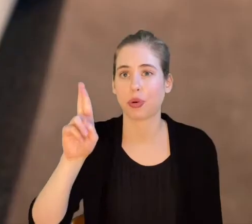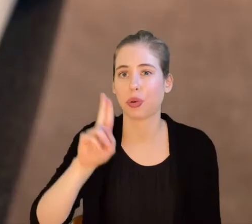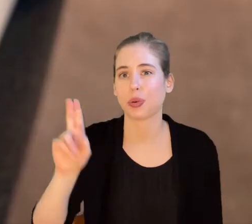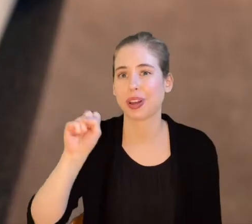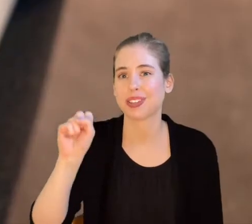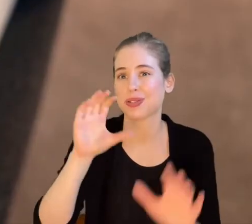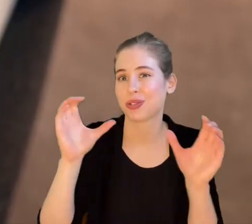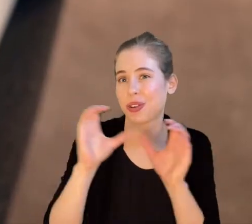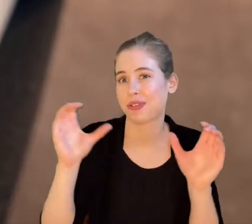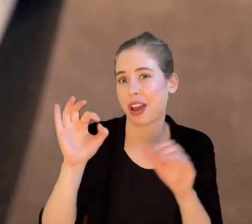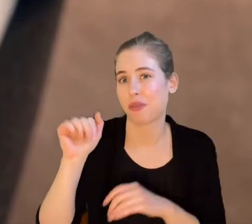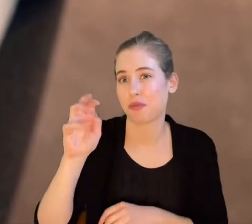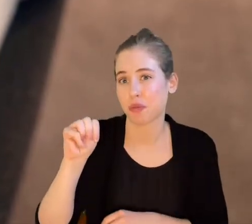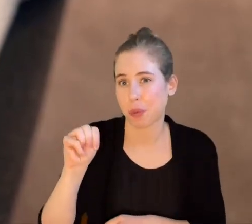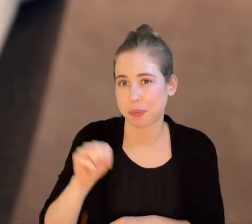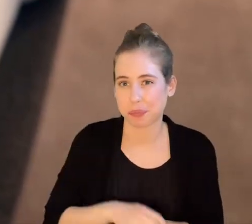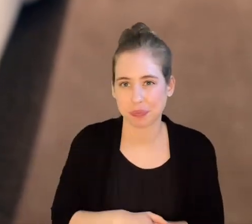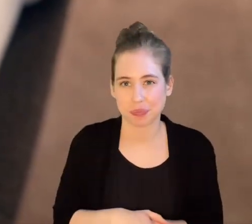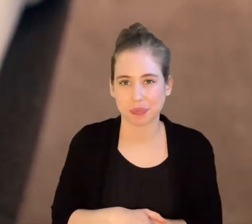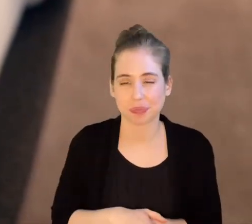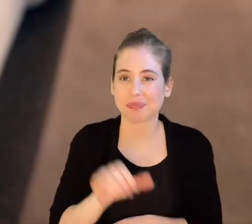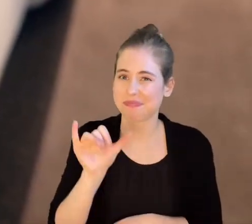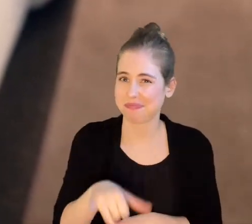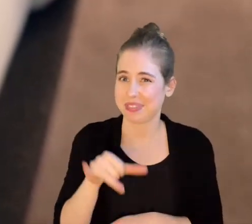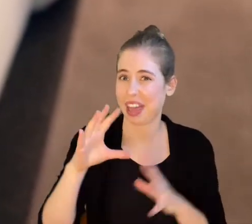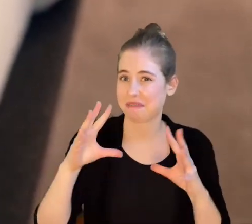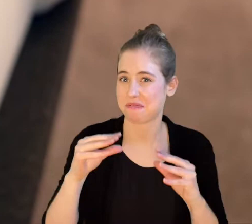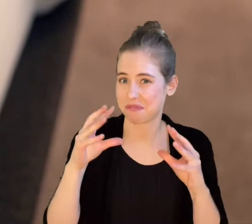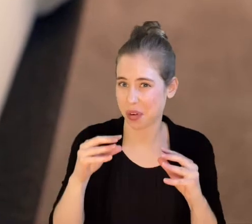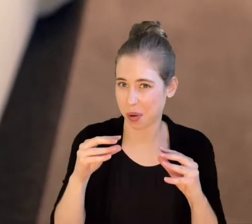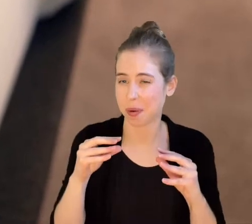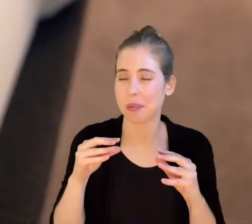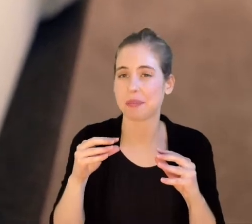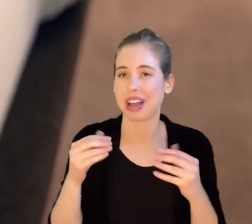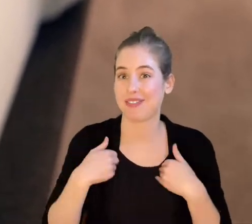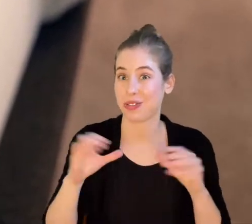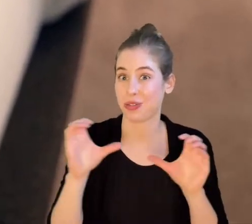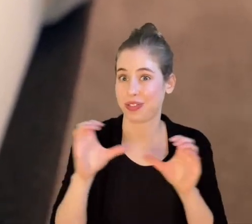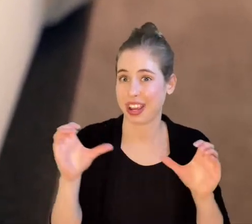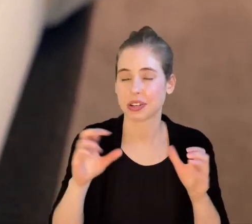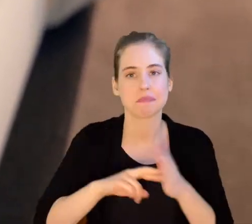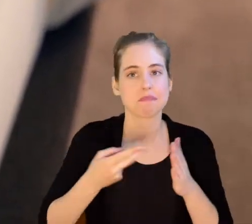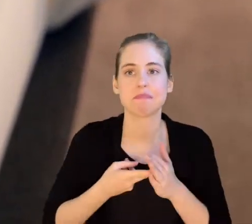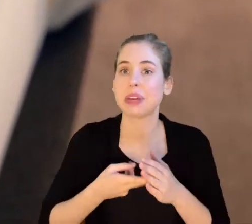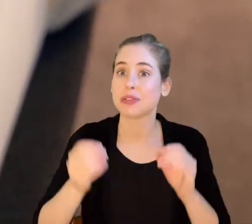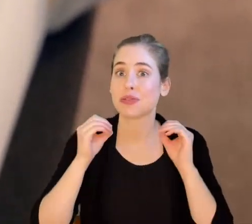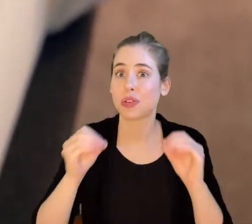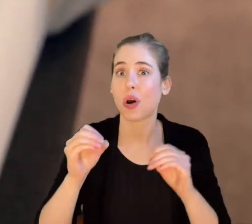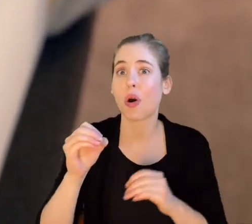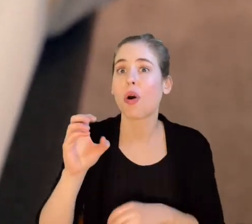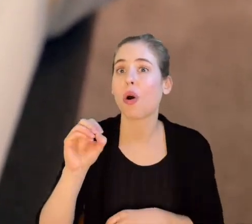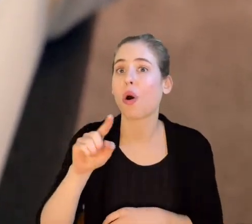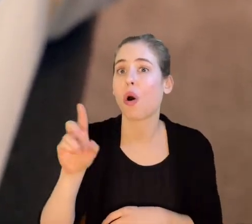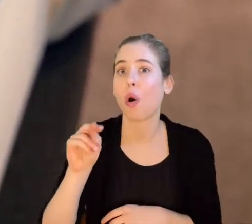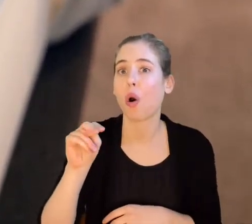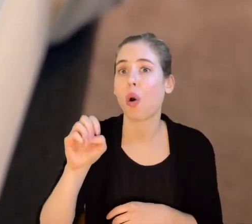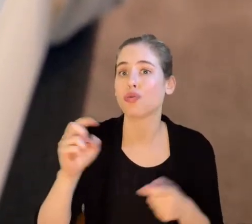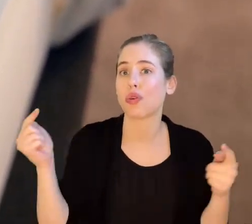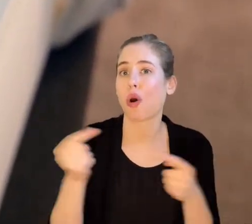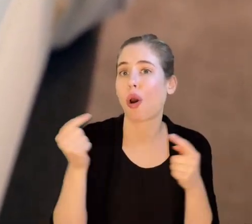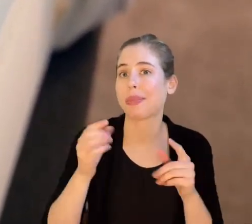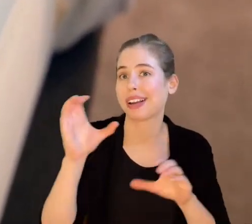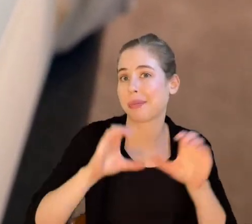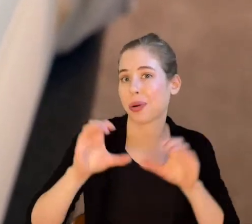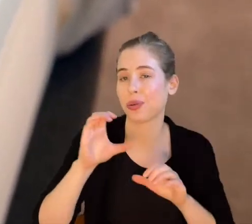Foams with this certification are made without the use of ozone depletors, P-B-D-E's,